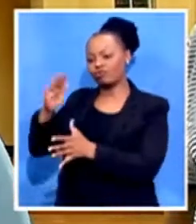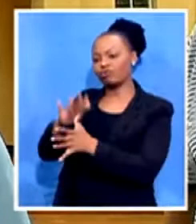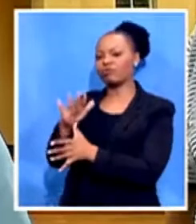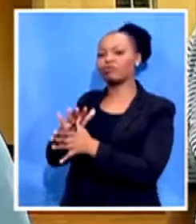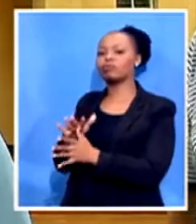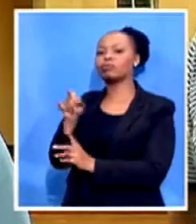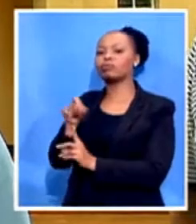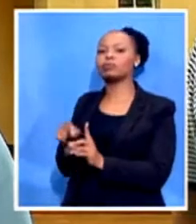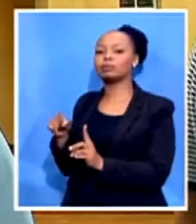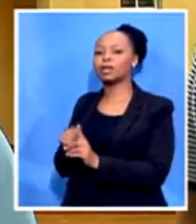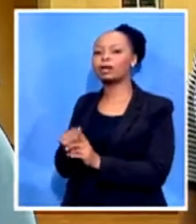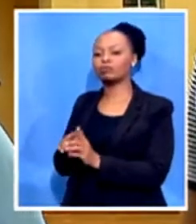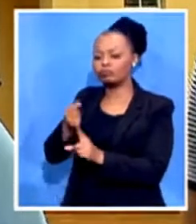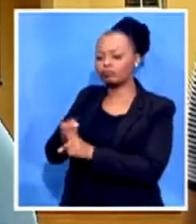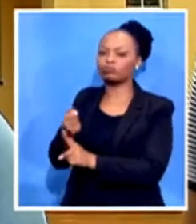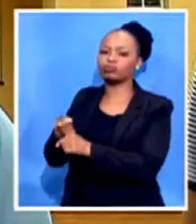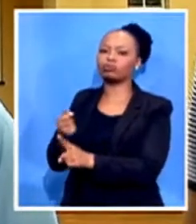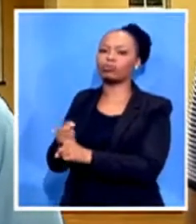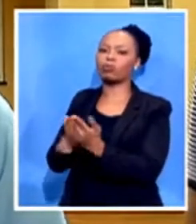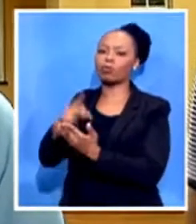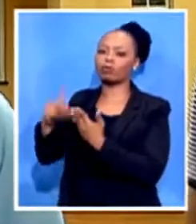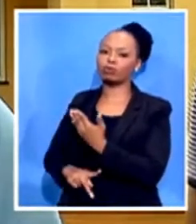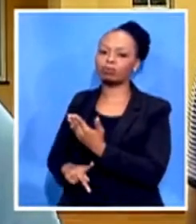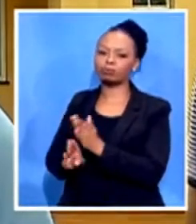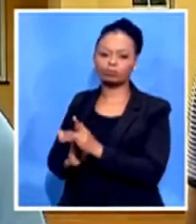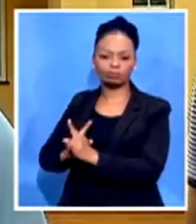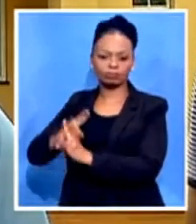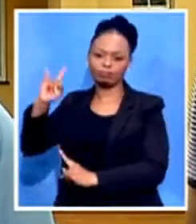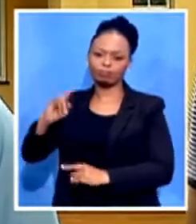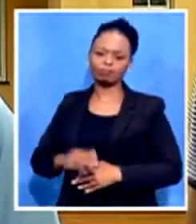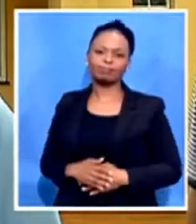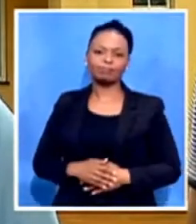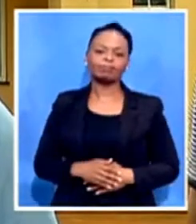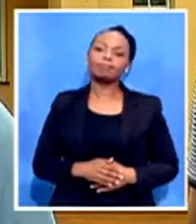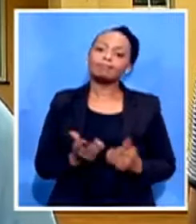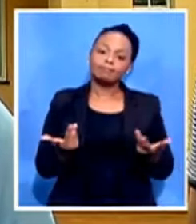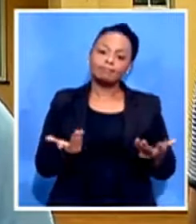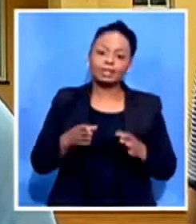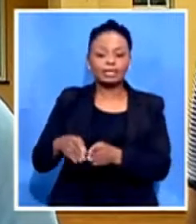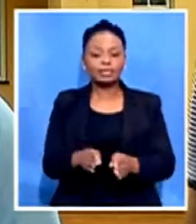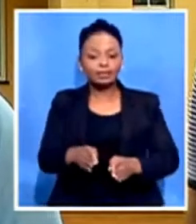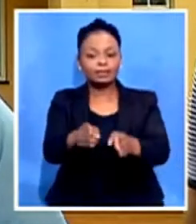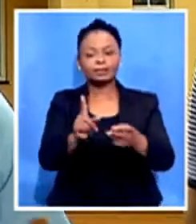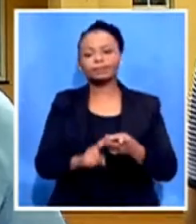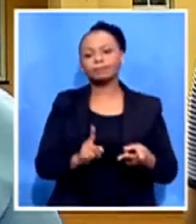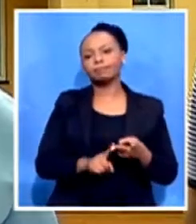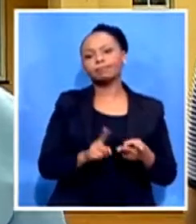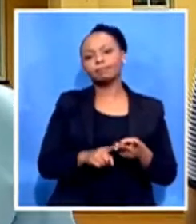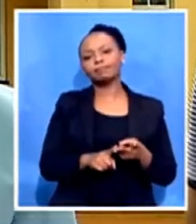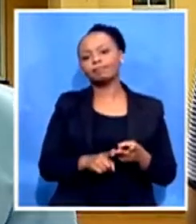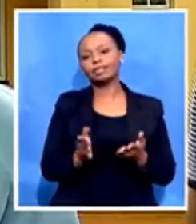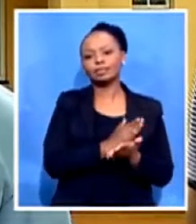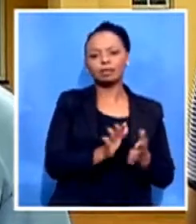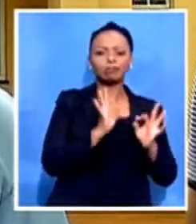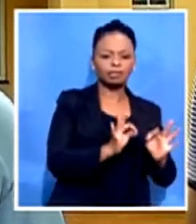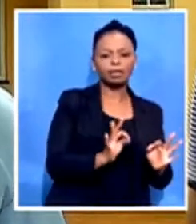there's just no water in the province. It's just insufficient, dams plummeting, not sufficient rainfalls. And also the 500